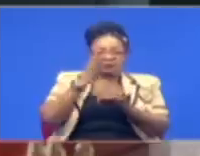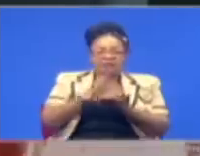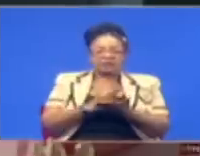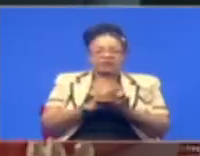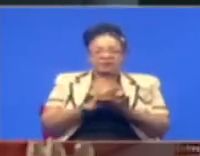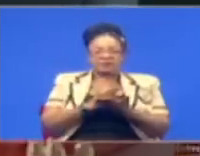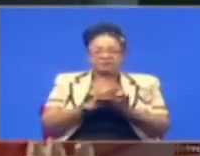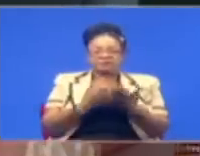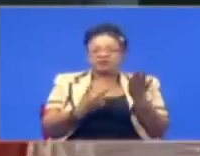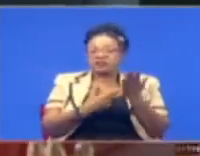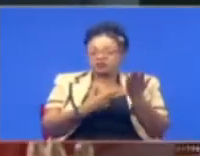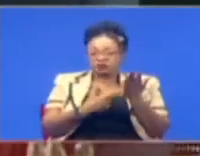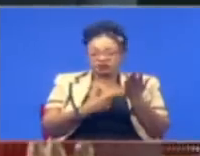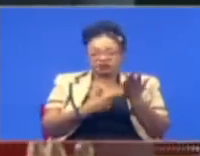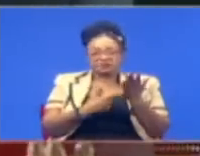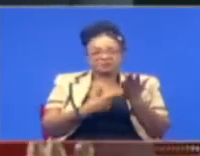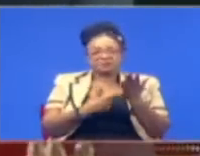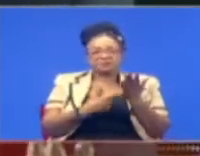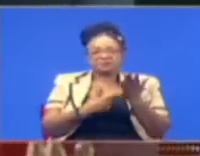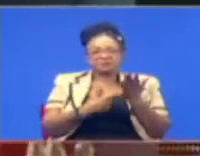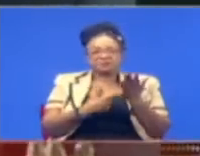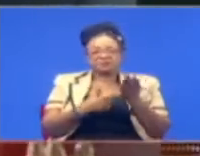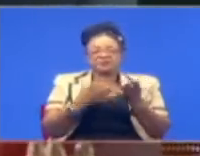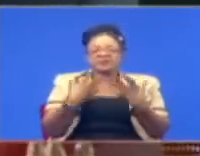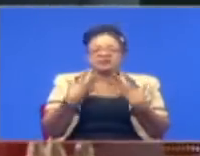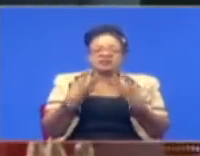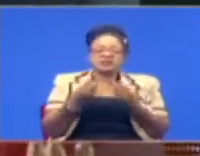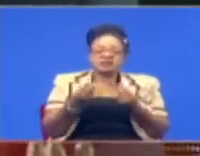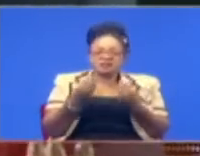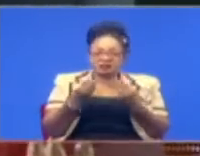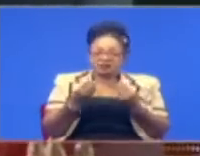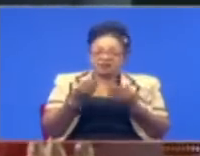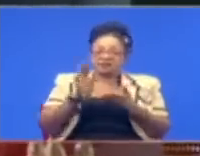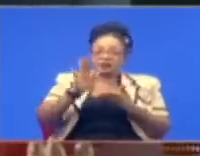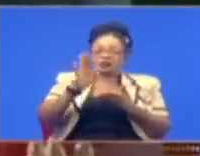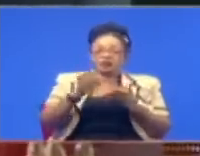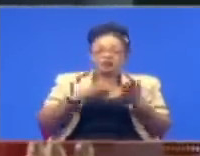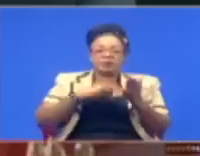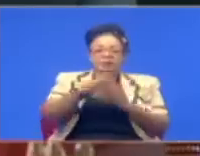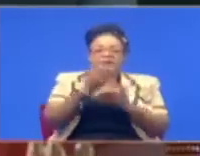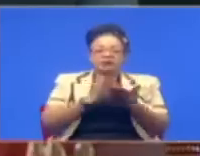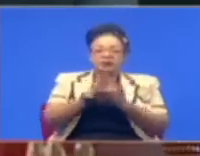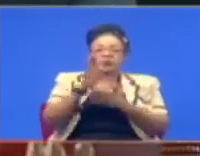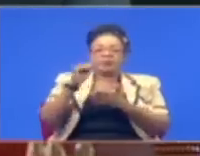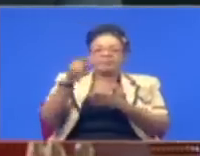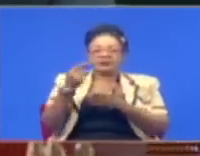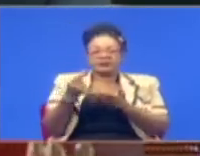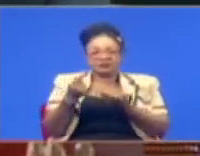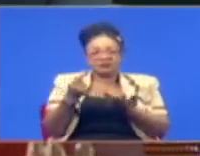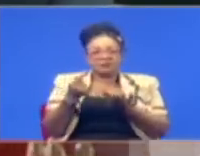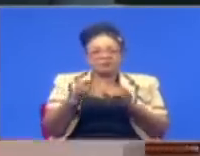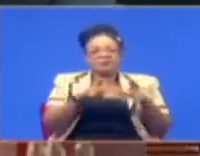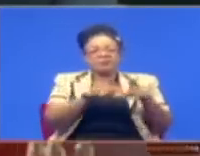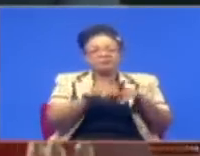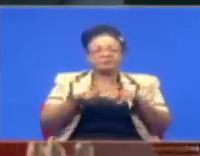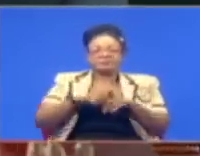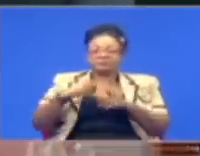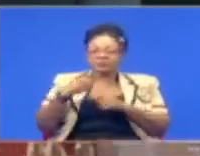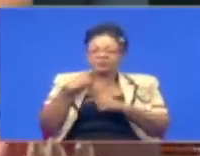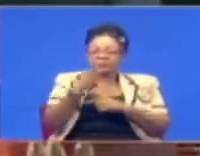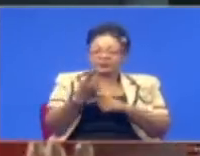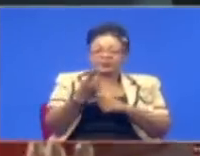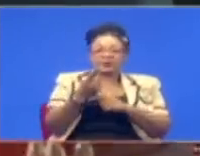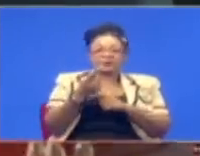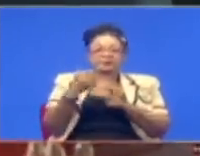in technology. It's much easier for you to pay through an M-Pesa. I'll also tell them that there's